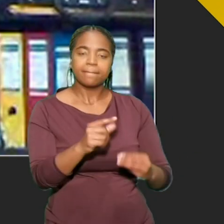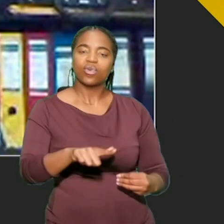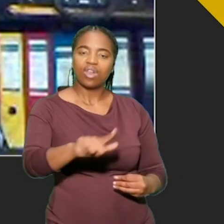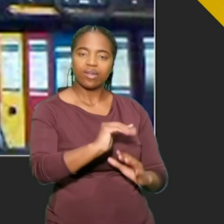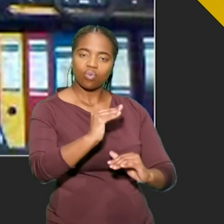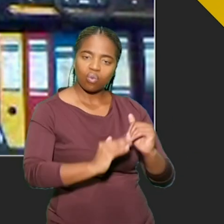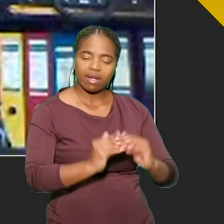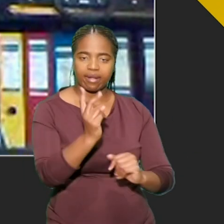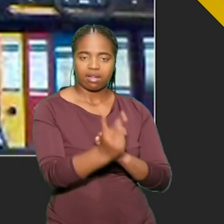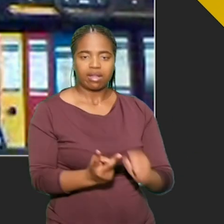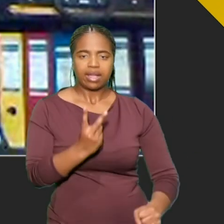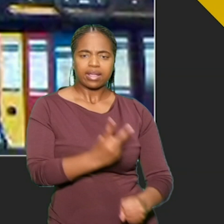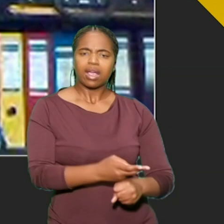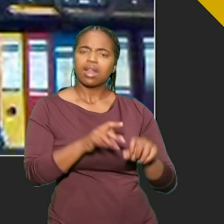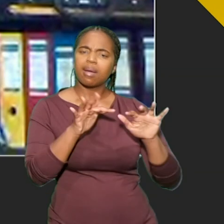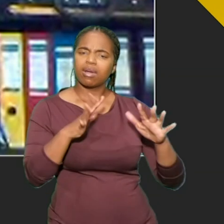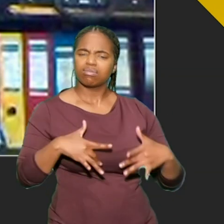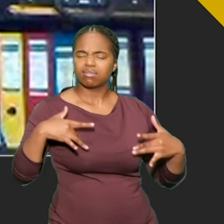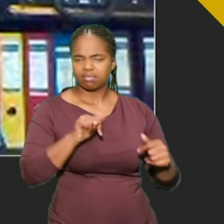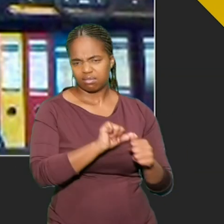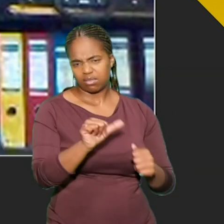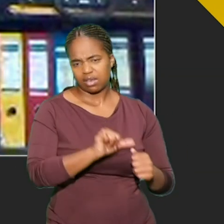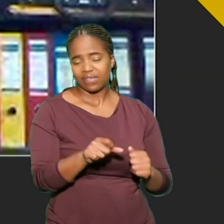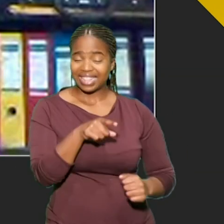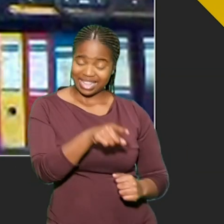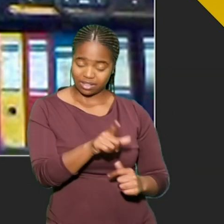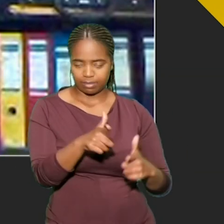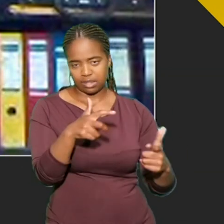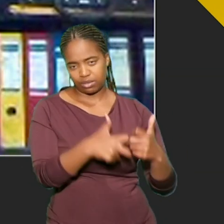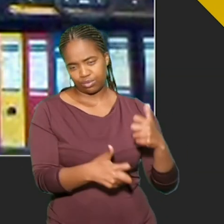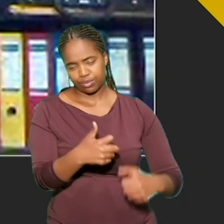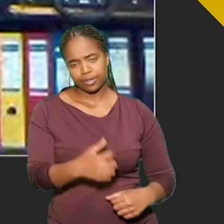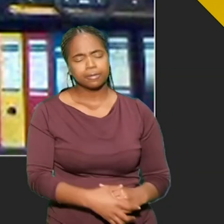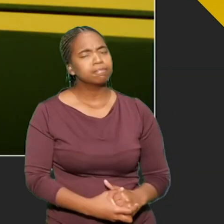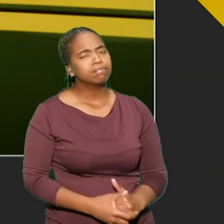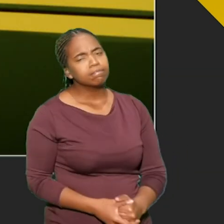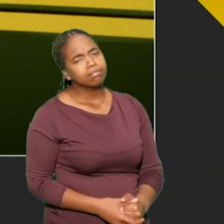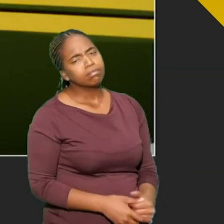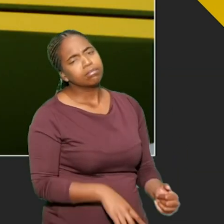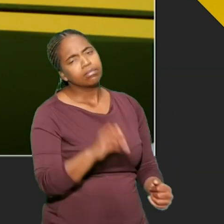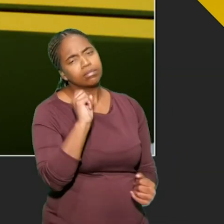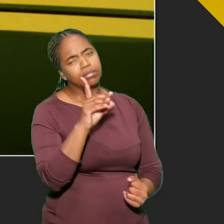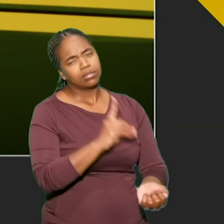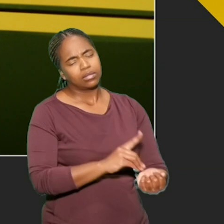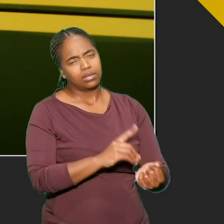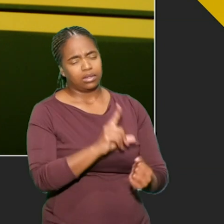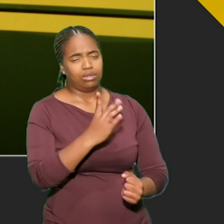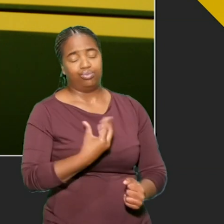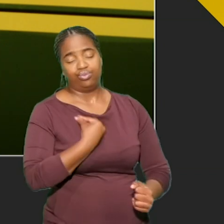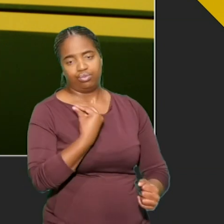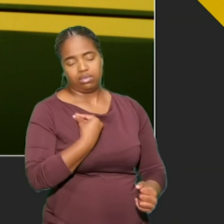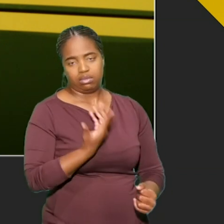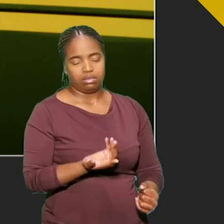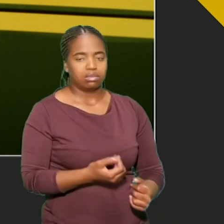able to accommodate people in a better environment? And that's a big issue. Dokotela, sithi sibuke nakhona futhi, I mean, njengabantu abasha,